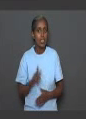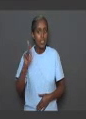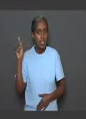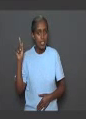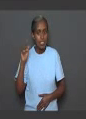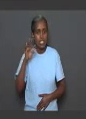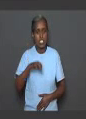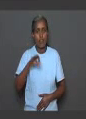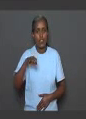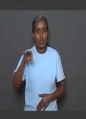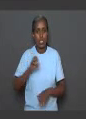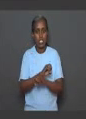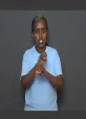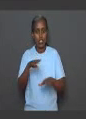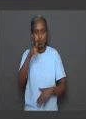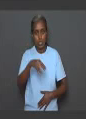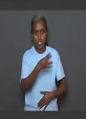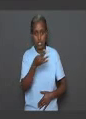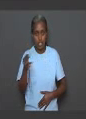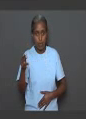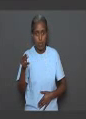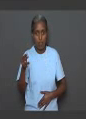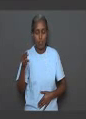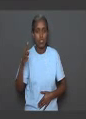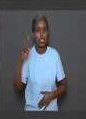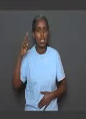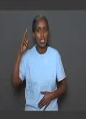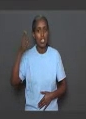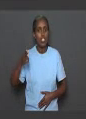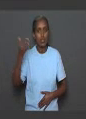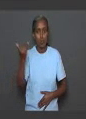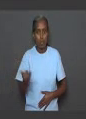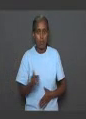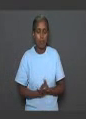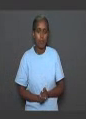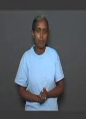Here is the frequency distribution table for the histogram.